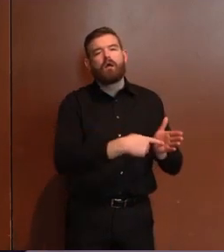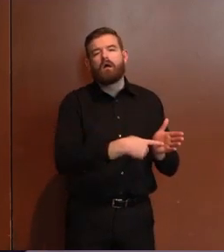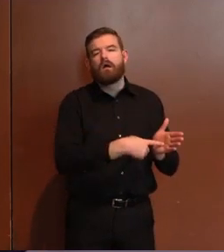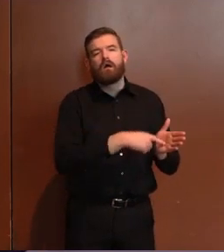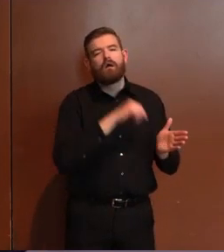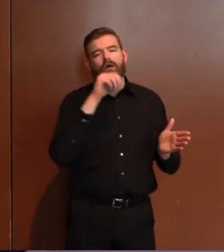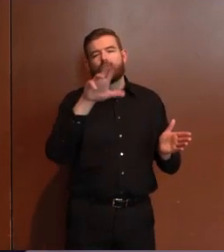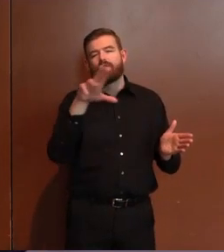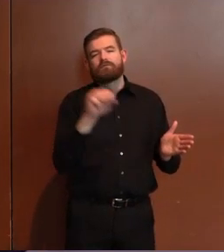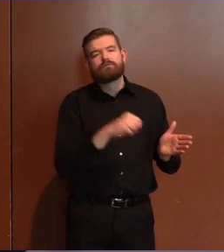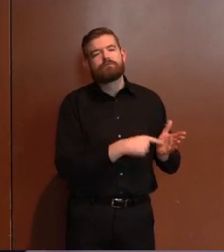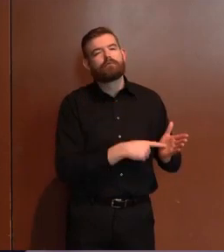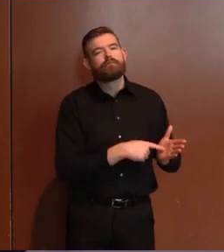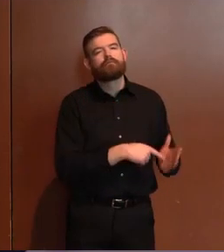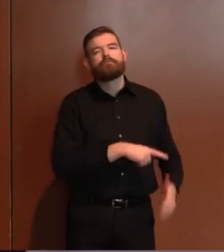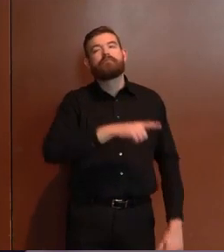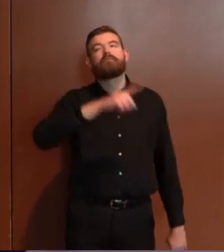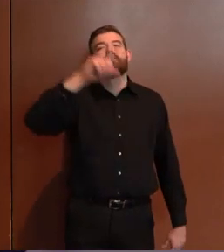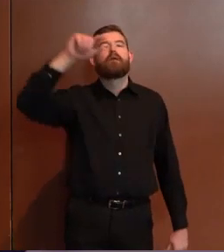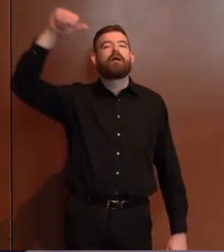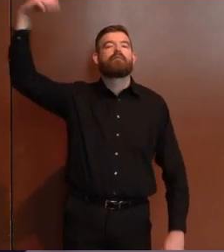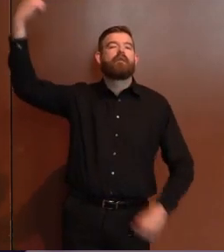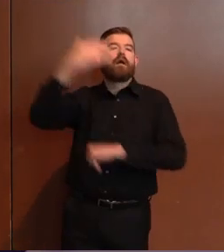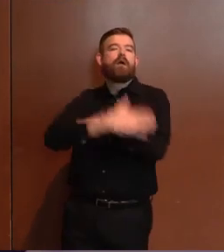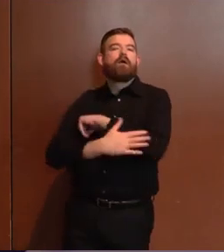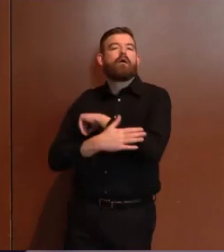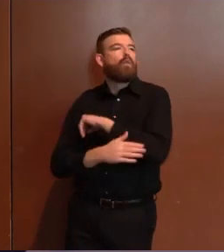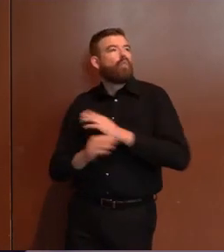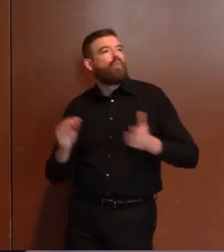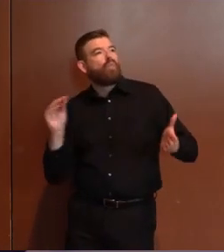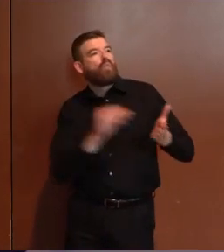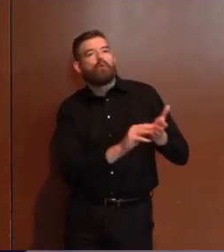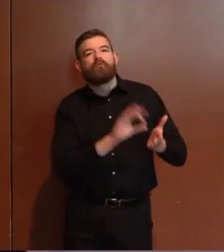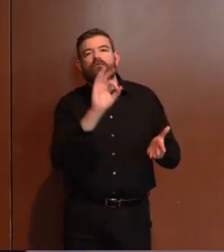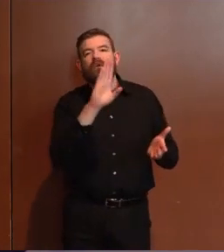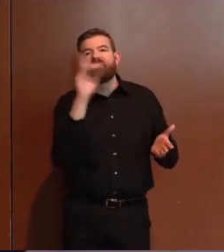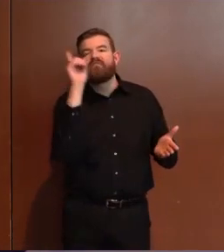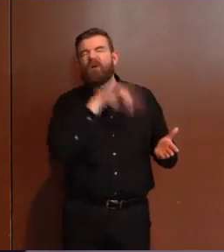somebody, a foreign actor, is involved in something like this. We know of